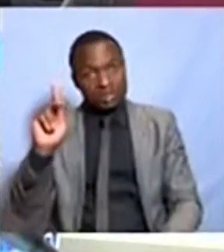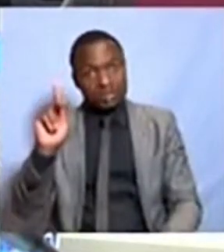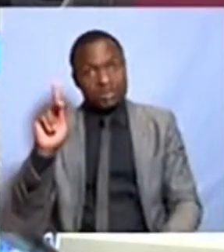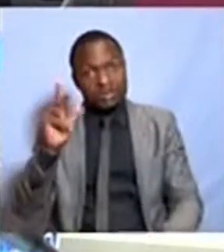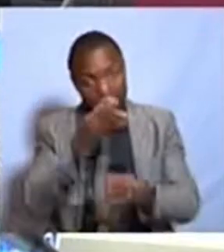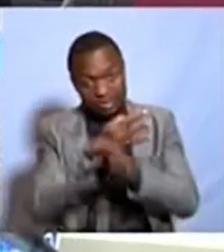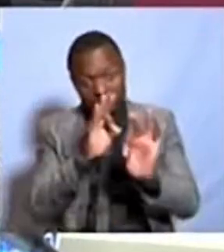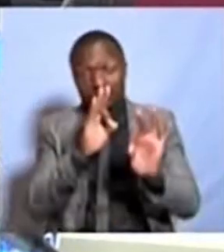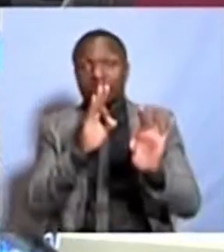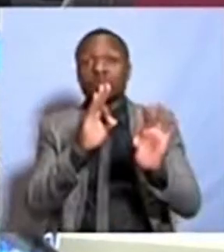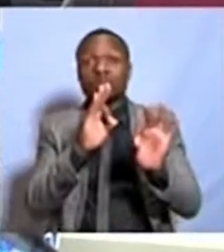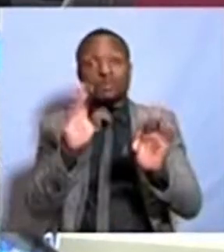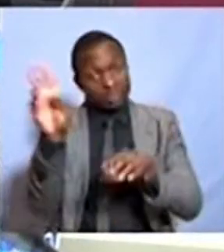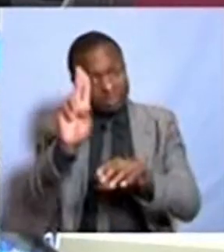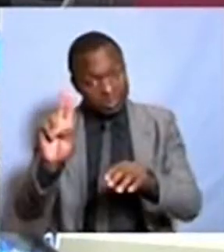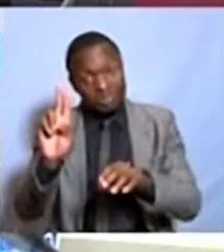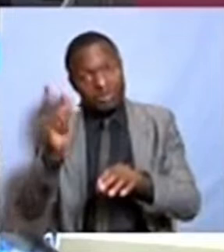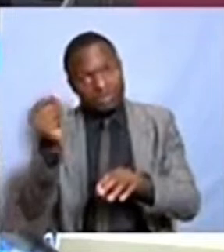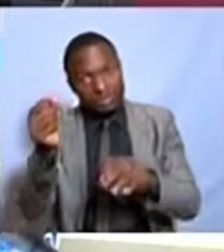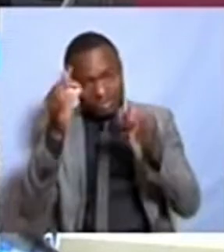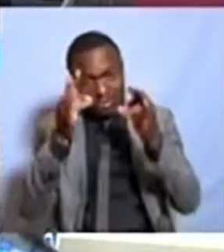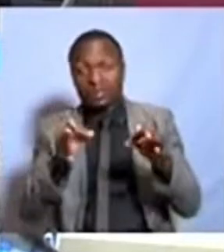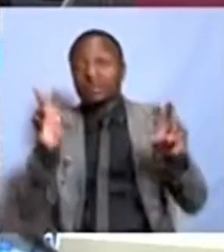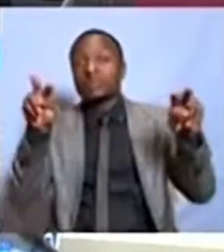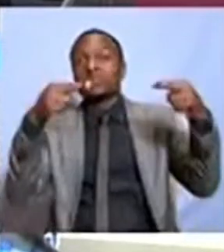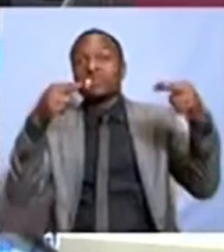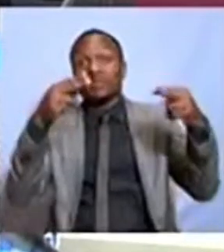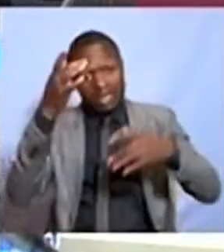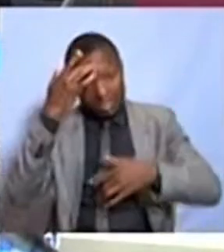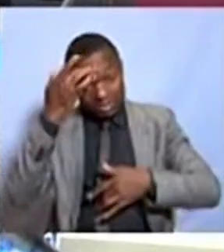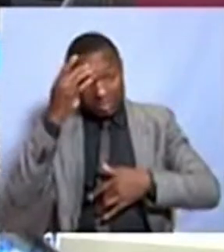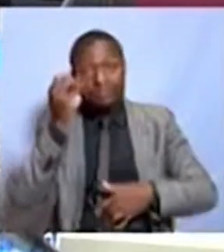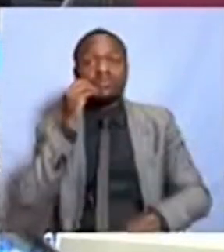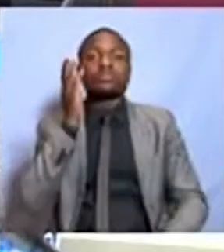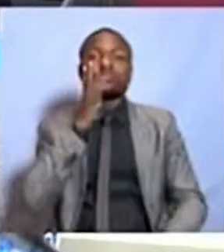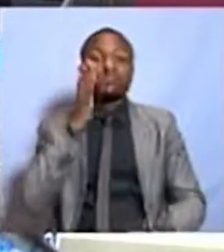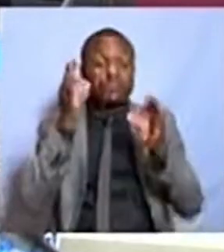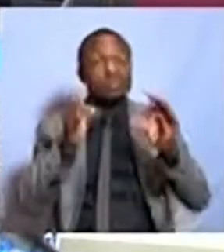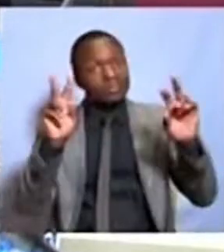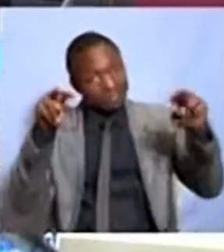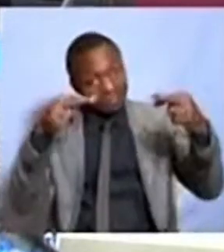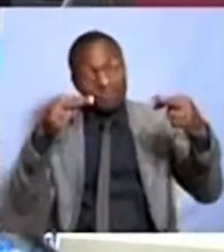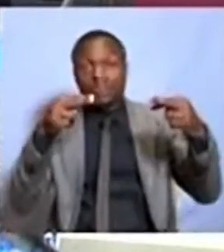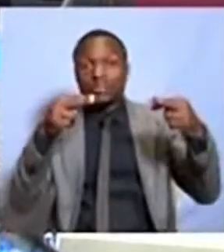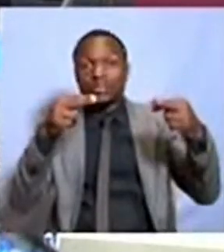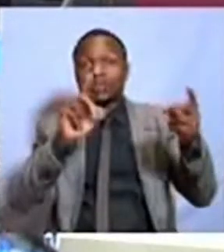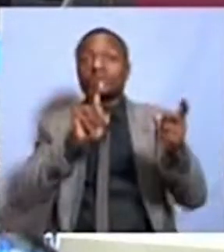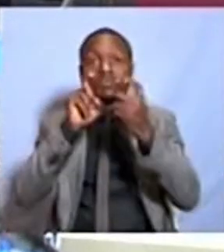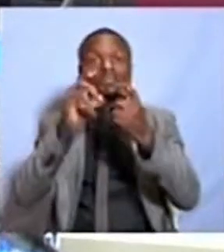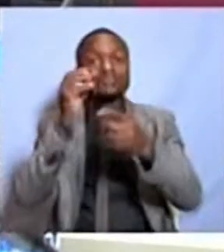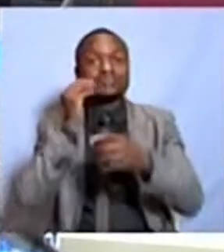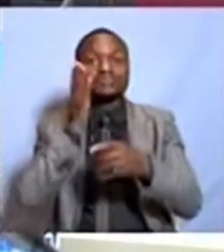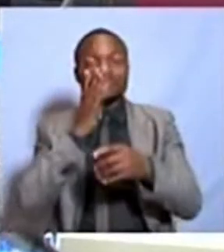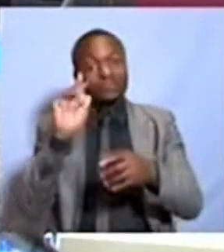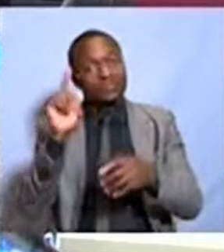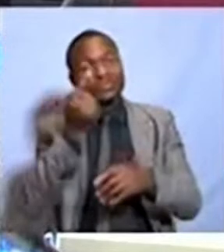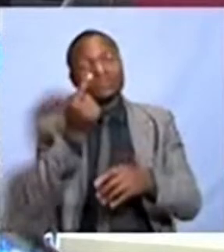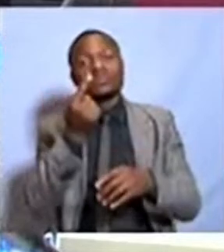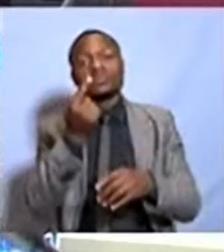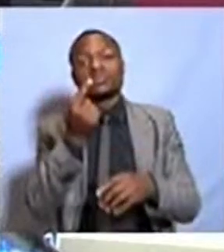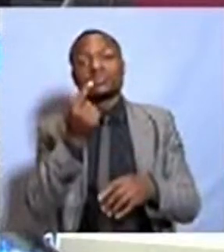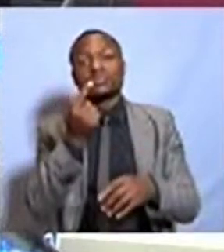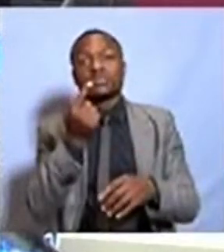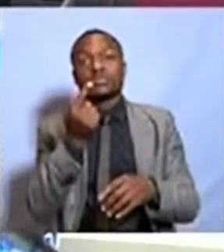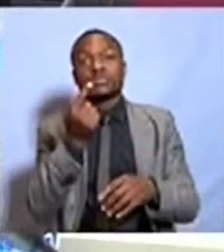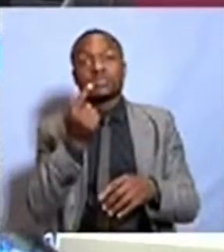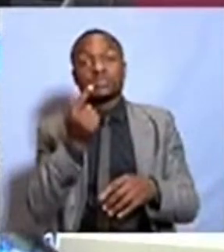do whatever they want with that money. So if I'm faced with a sickness in my home, if I'm faced with whatever challenge in my home, my first thought is not to buy a